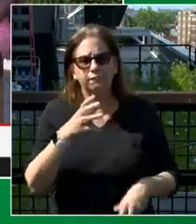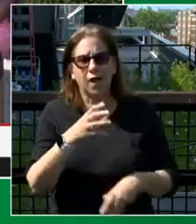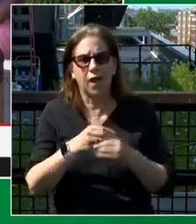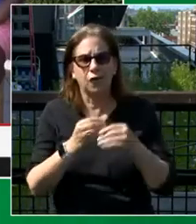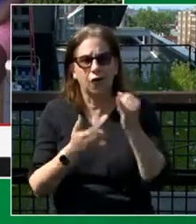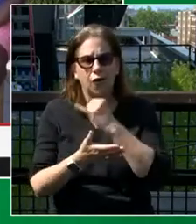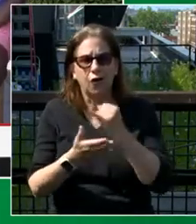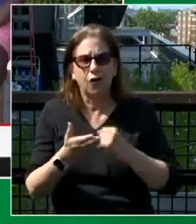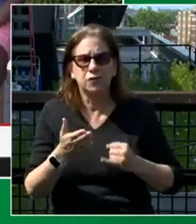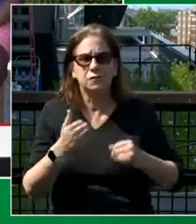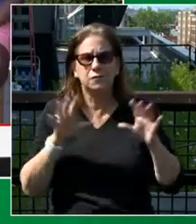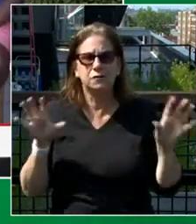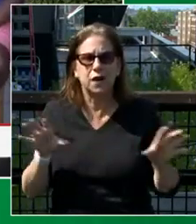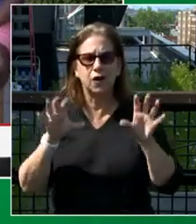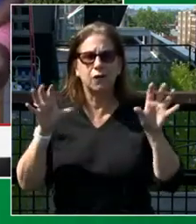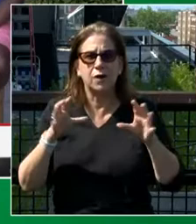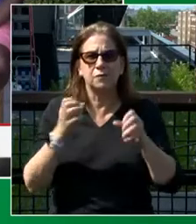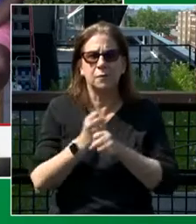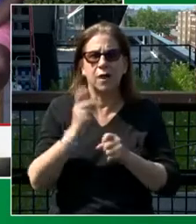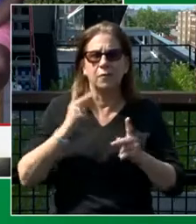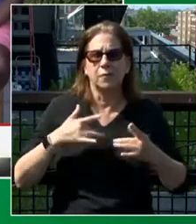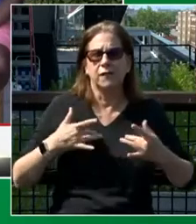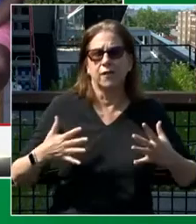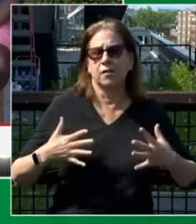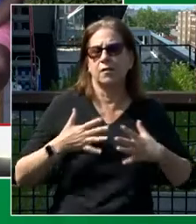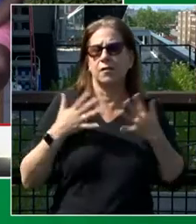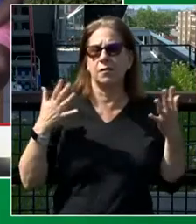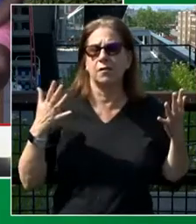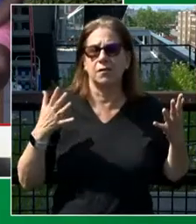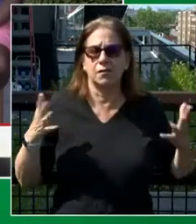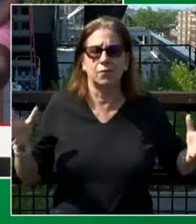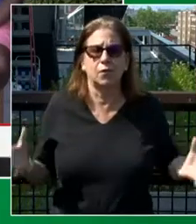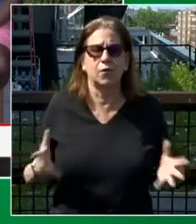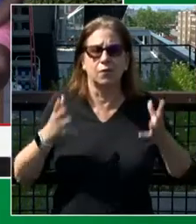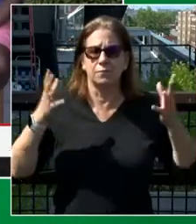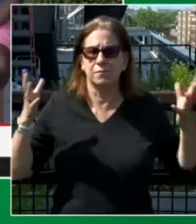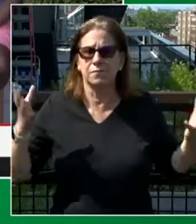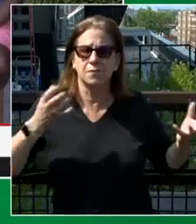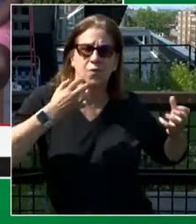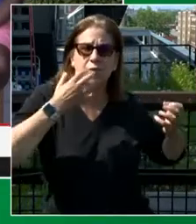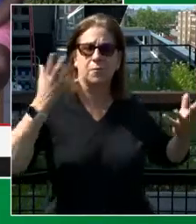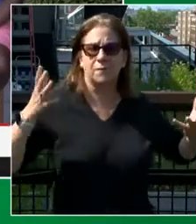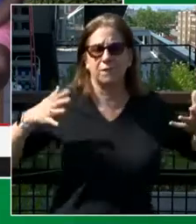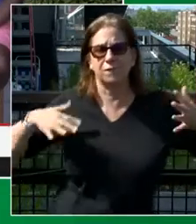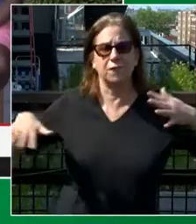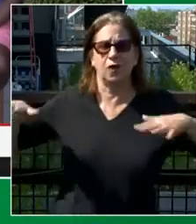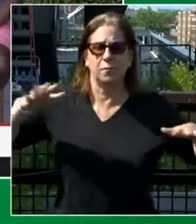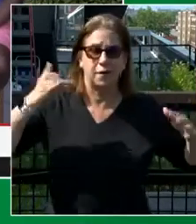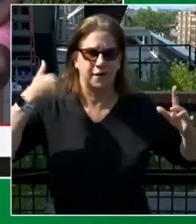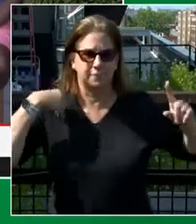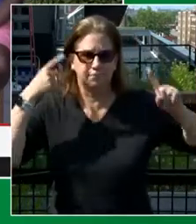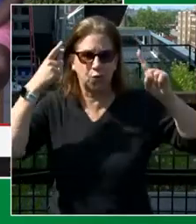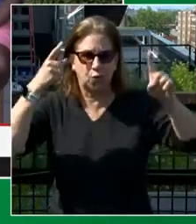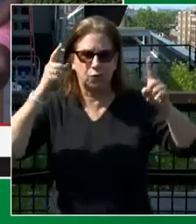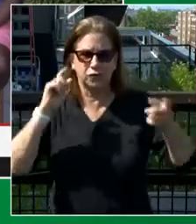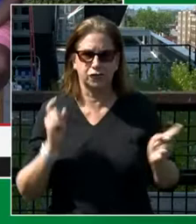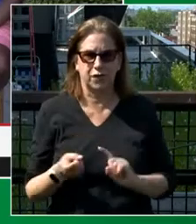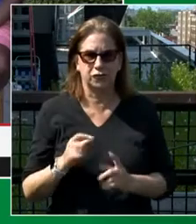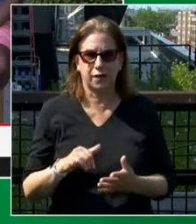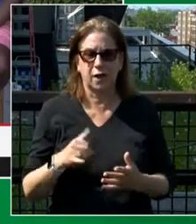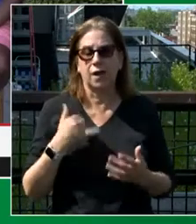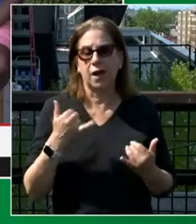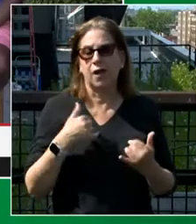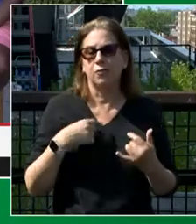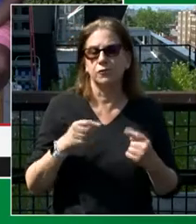what timeline do you hear? I'm sure you're in conversation with customers, and they're probably trying to gauge when people are willing to come back. So how do you